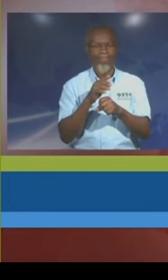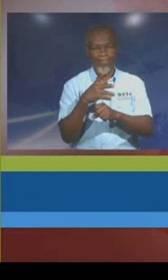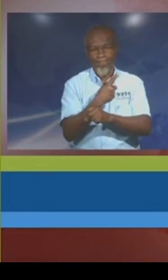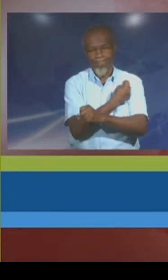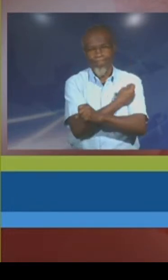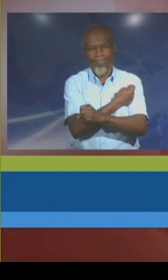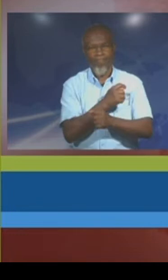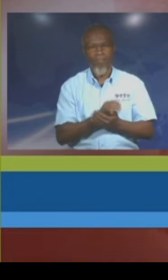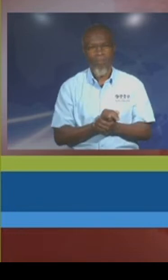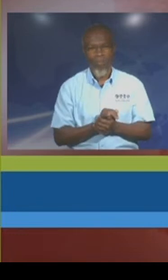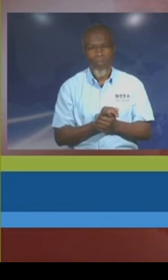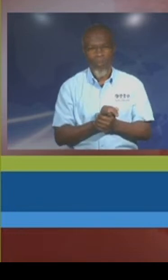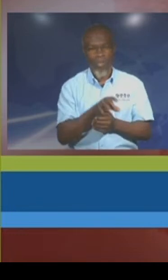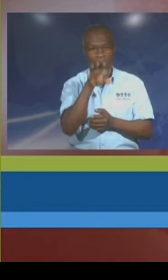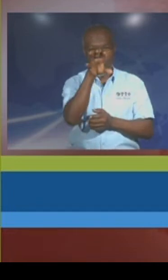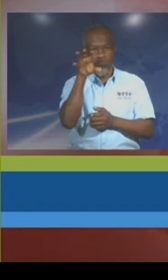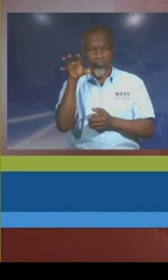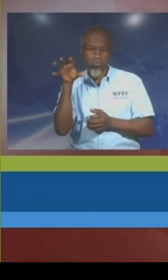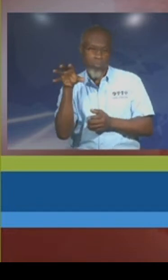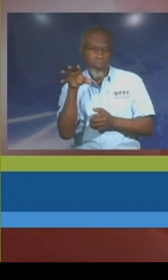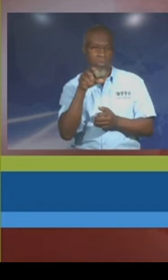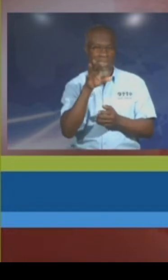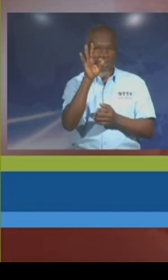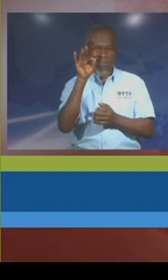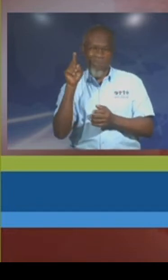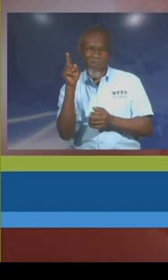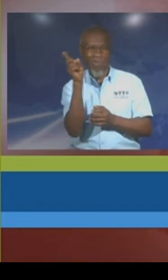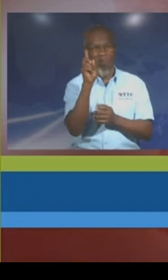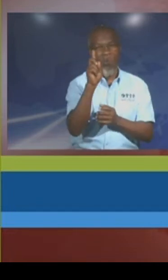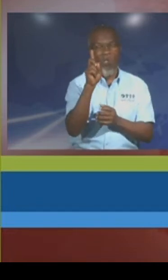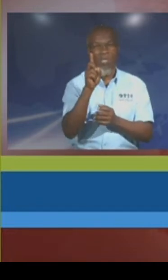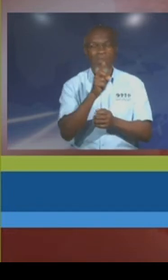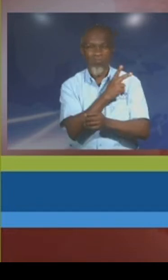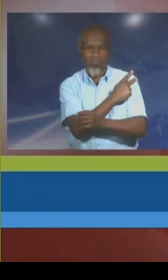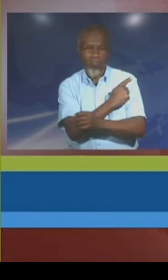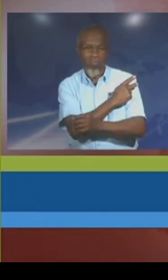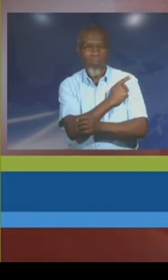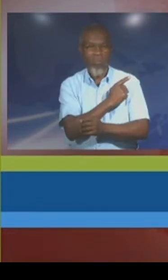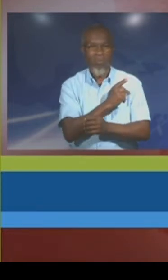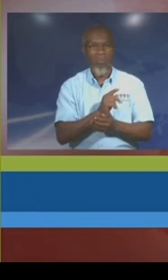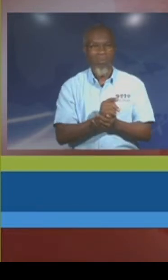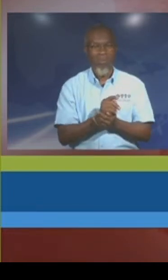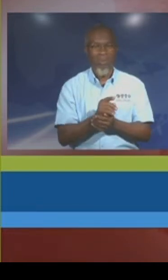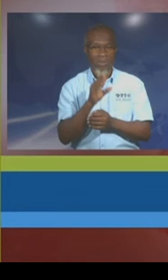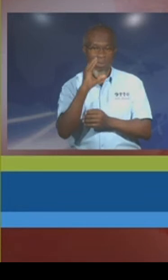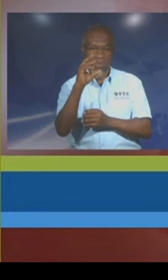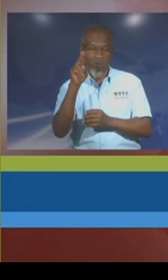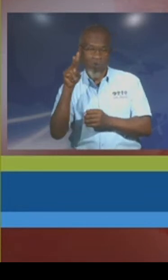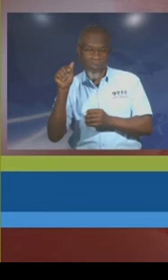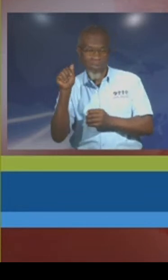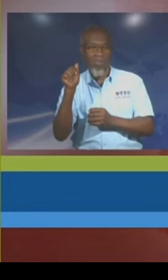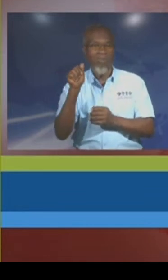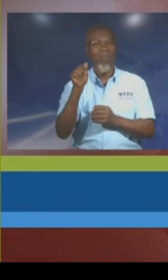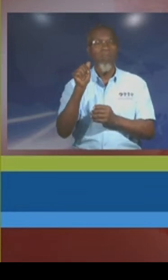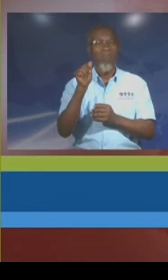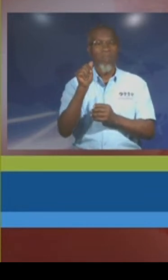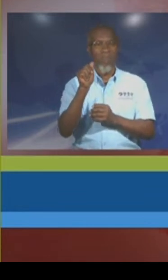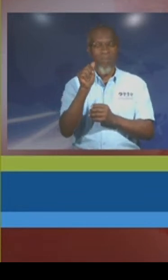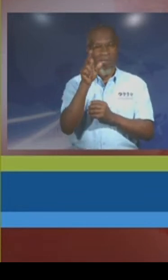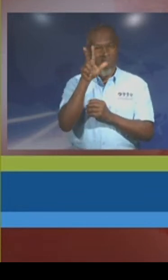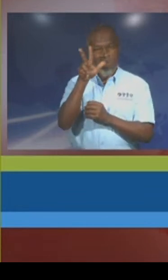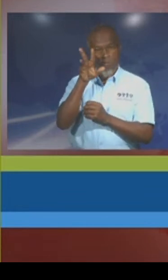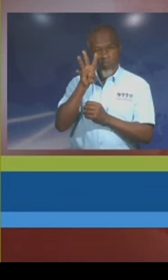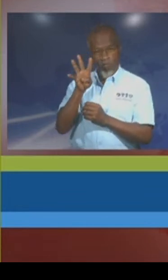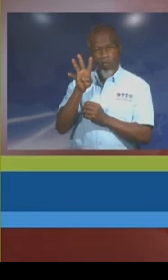levels, those 91 patients spread among a number of facilities: Couva Hospital and Multi-Training Facility